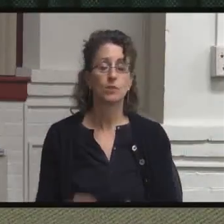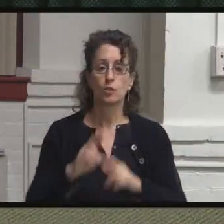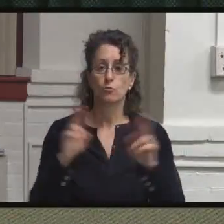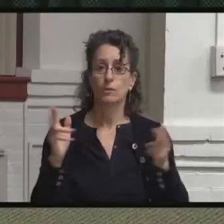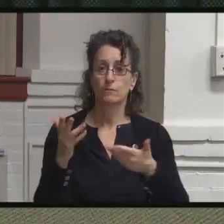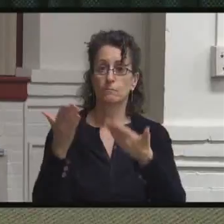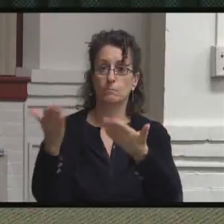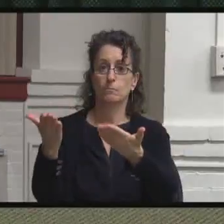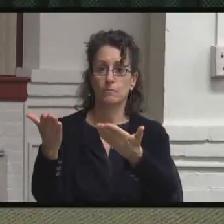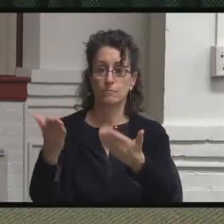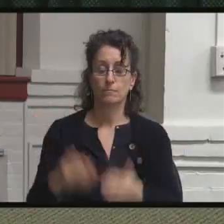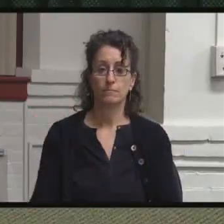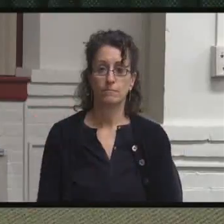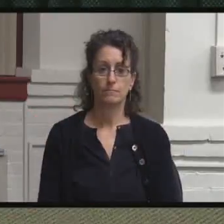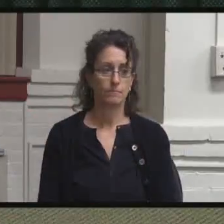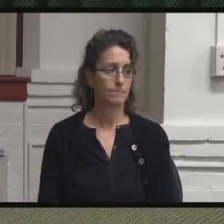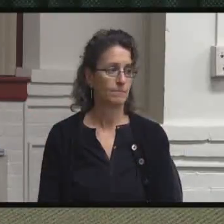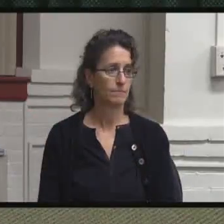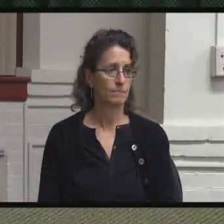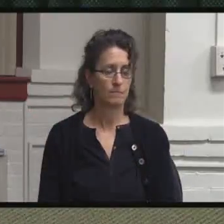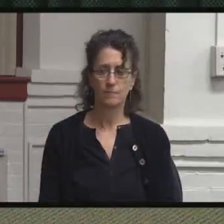motion. Oh.